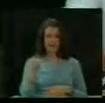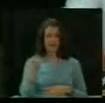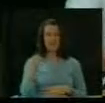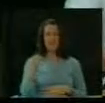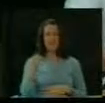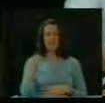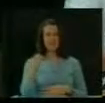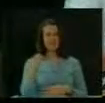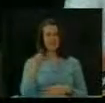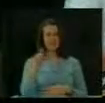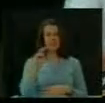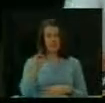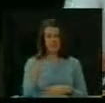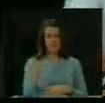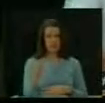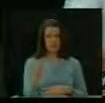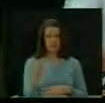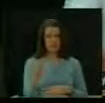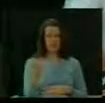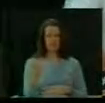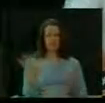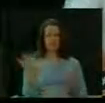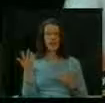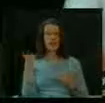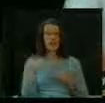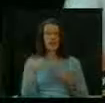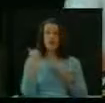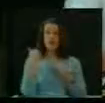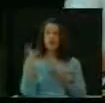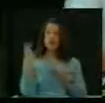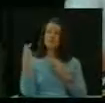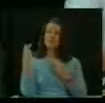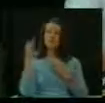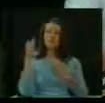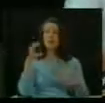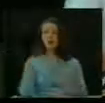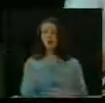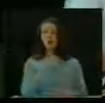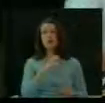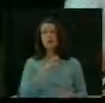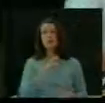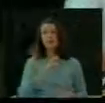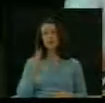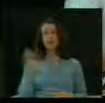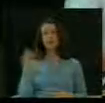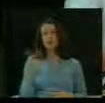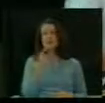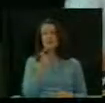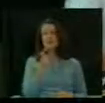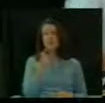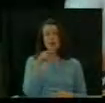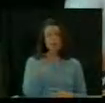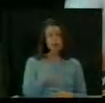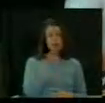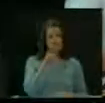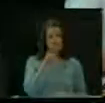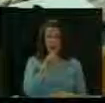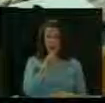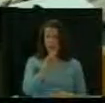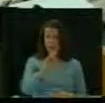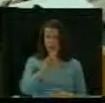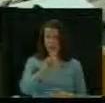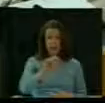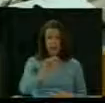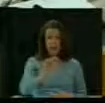No. Commissioner Moore, Aye. Commissioner Smith, I was reminded of a great commissioner once